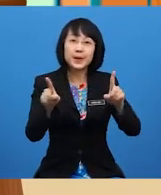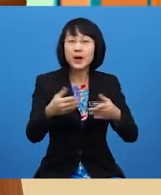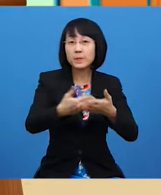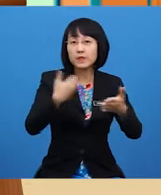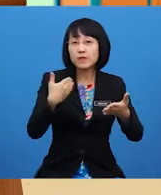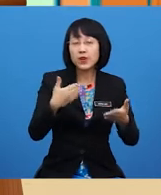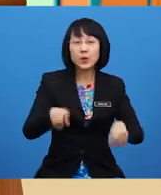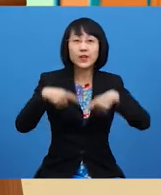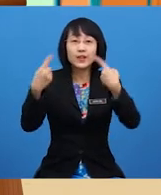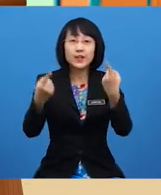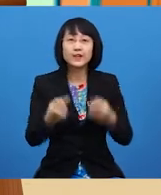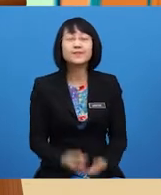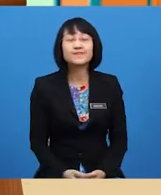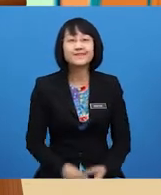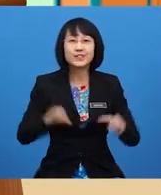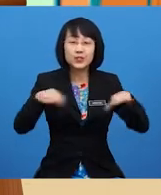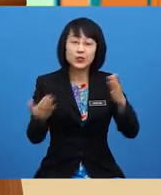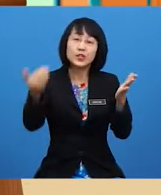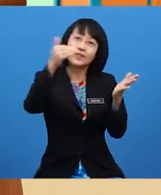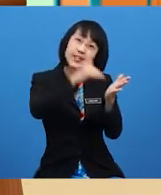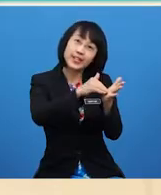we go, let's do a recap roll.